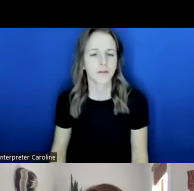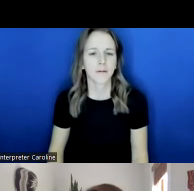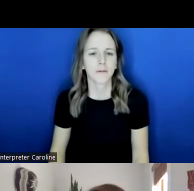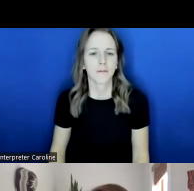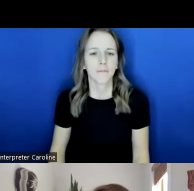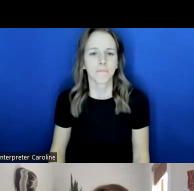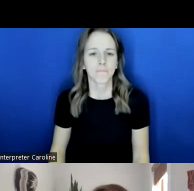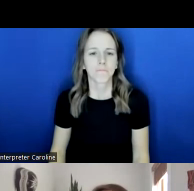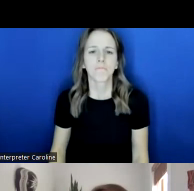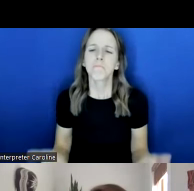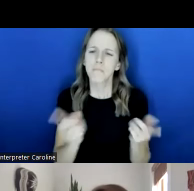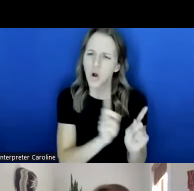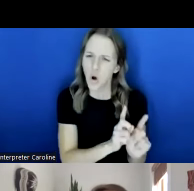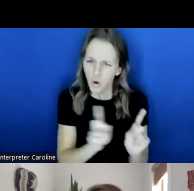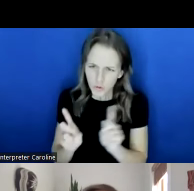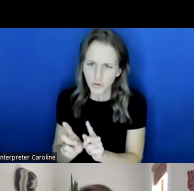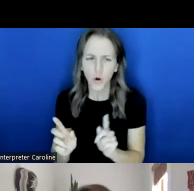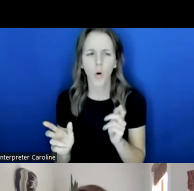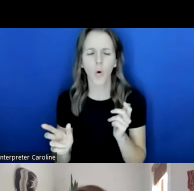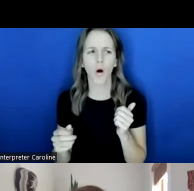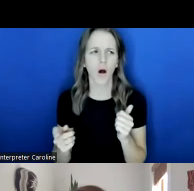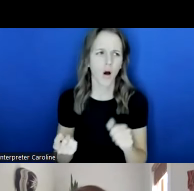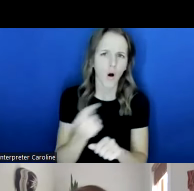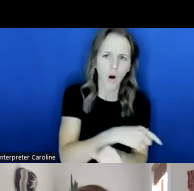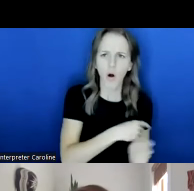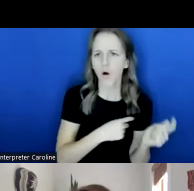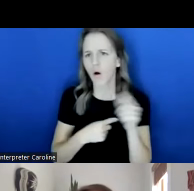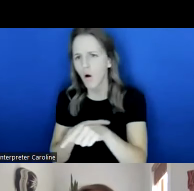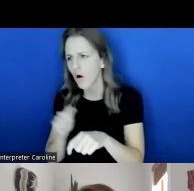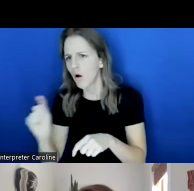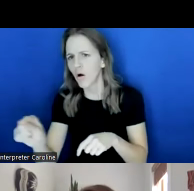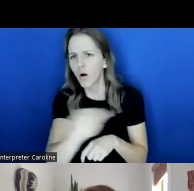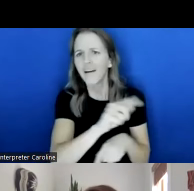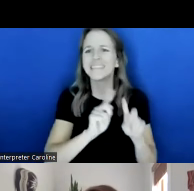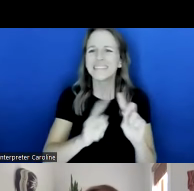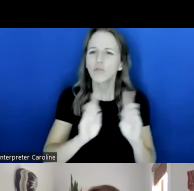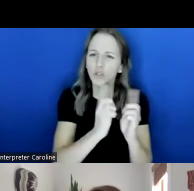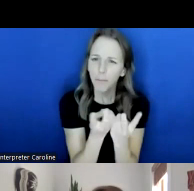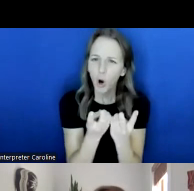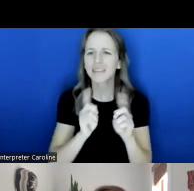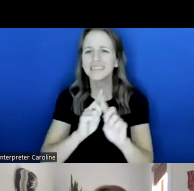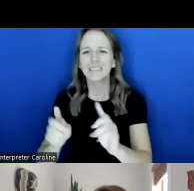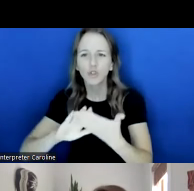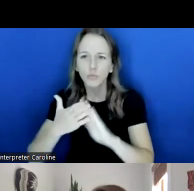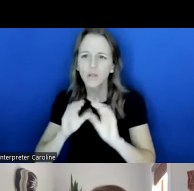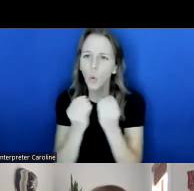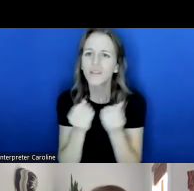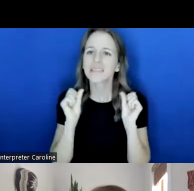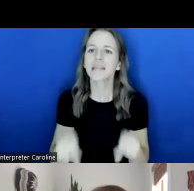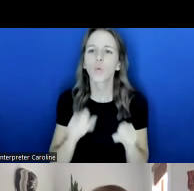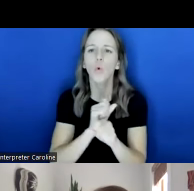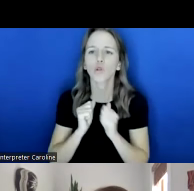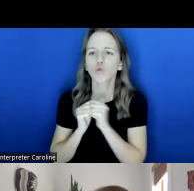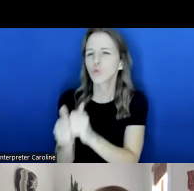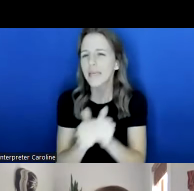how different parts of the department and different community organizations could work together because of how certain